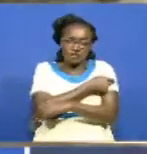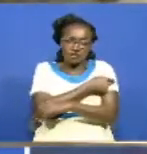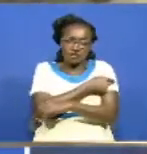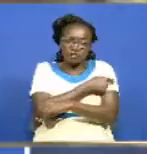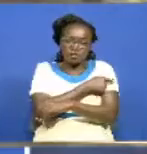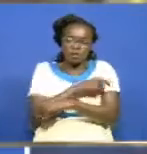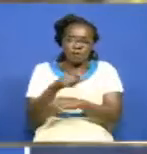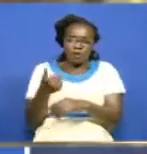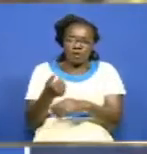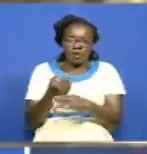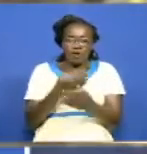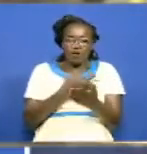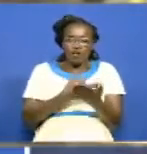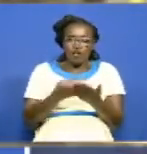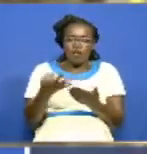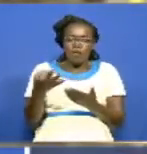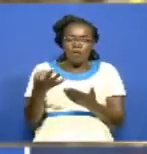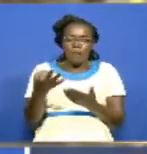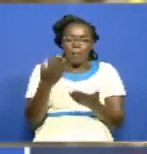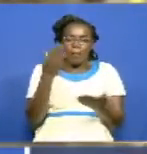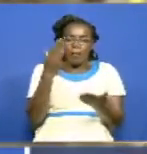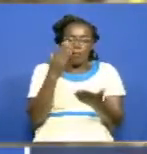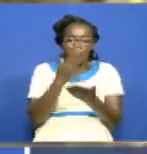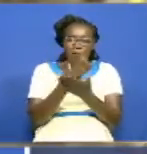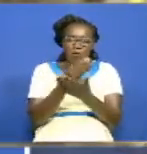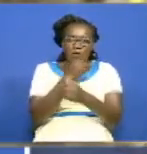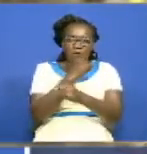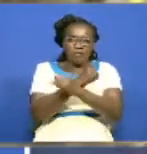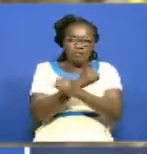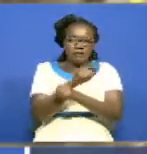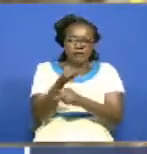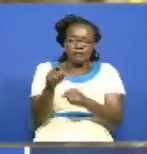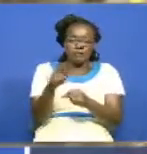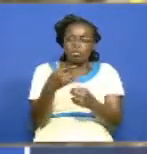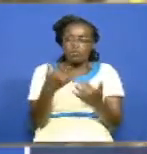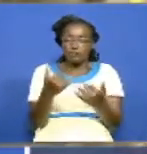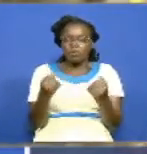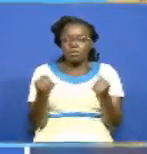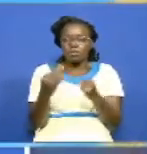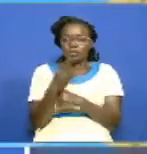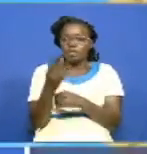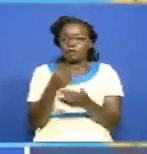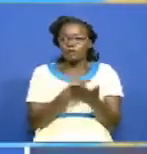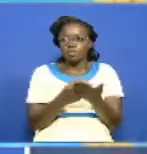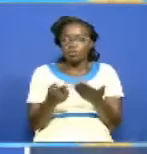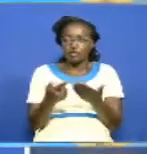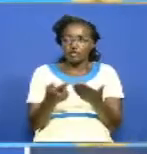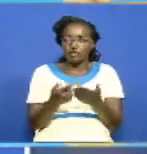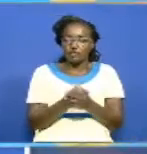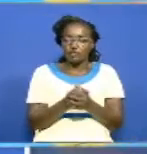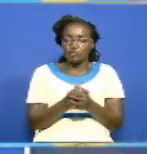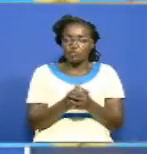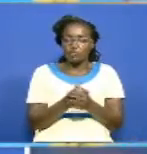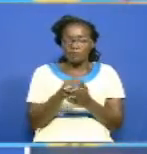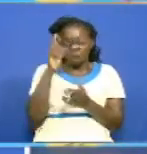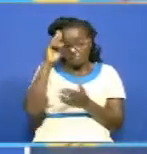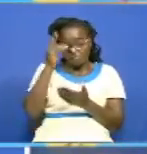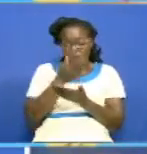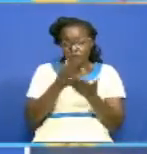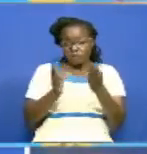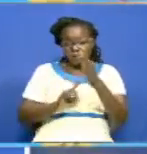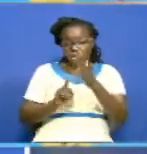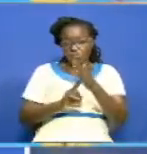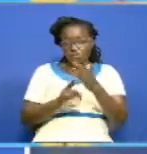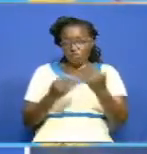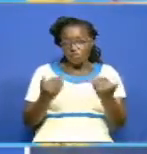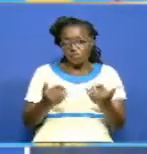takes 3 weeks to confine you. So you are talking of 14 weeks. It is for this reason that the ministry is